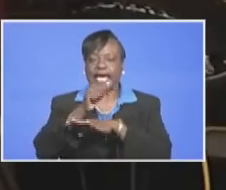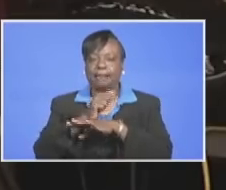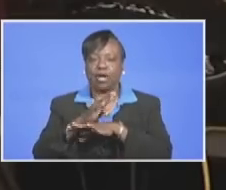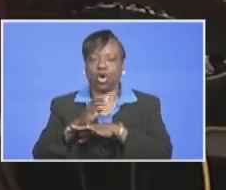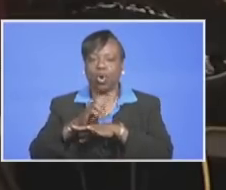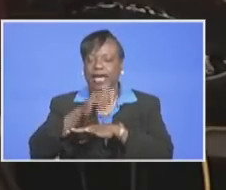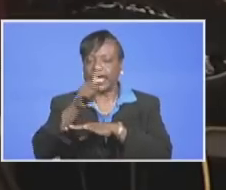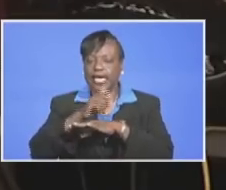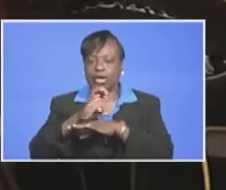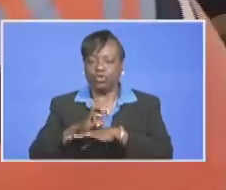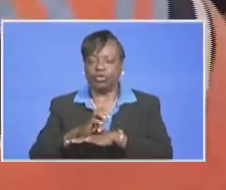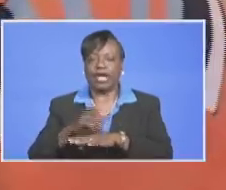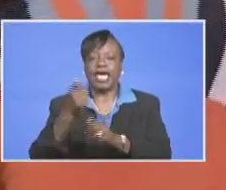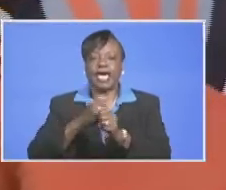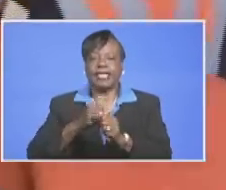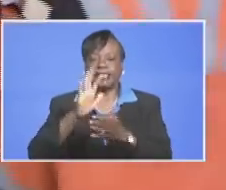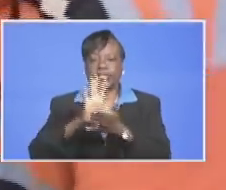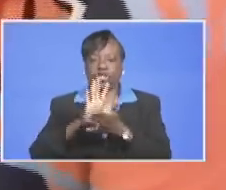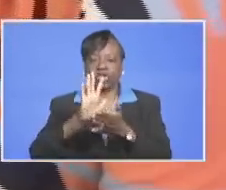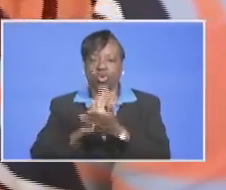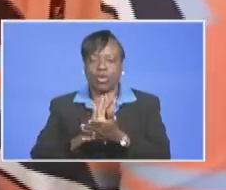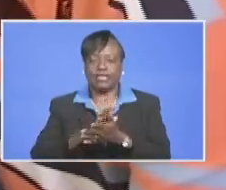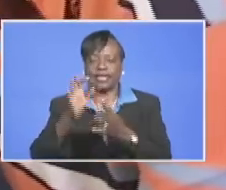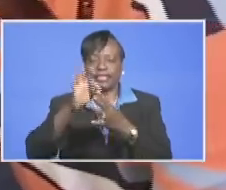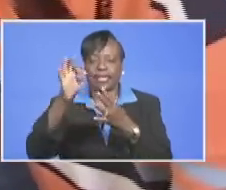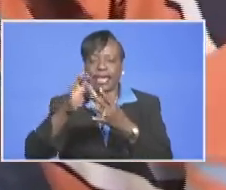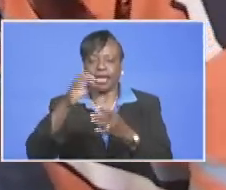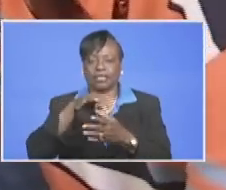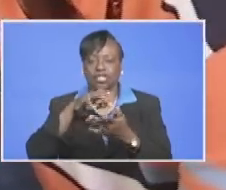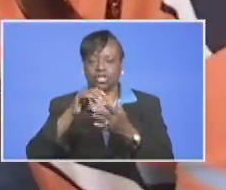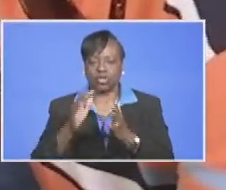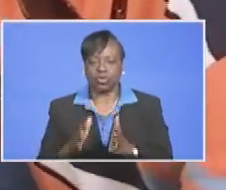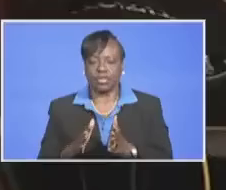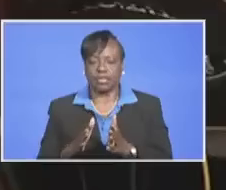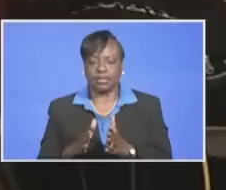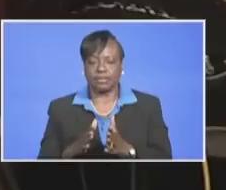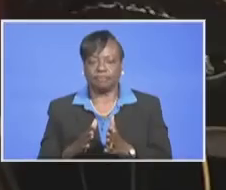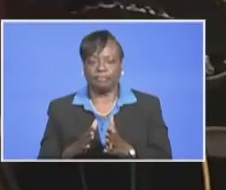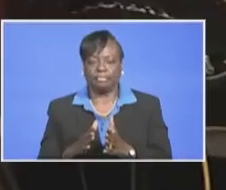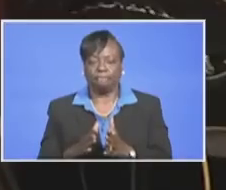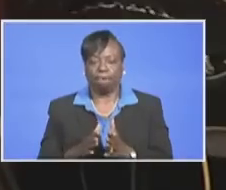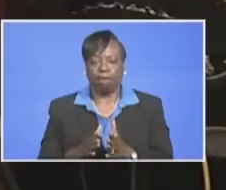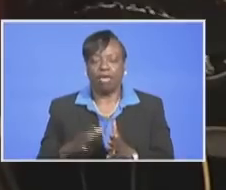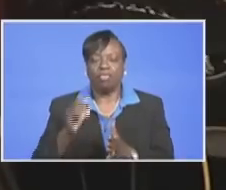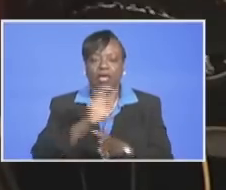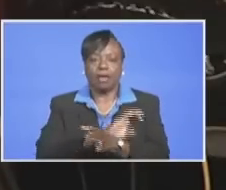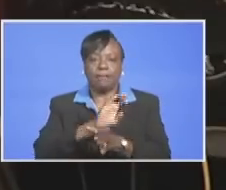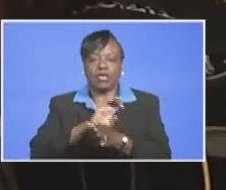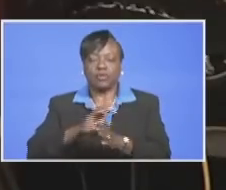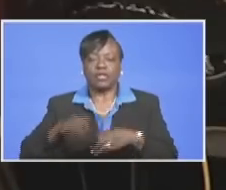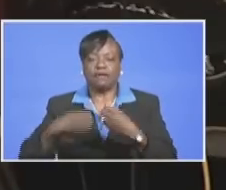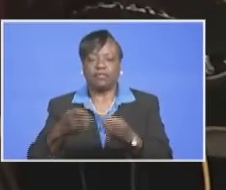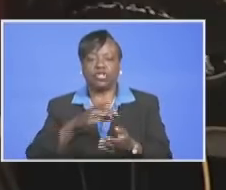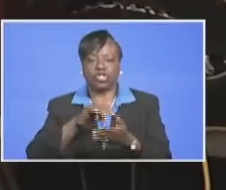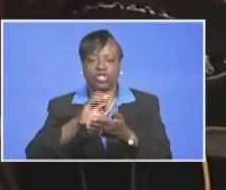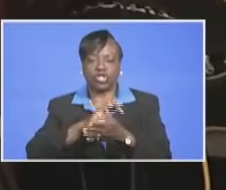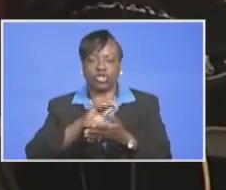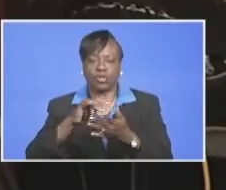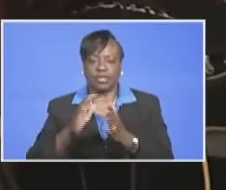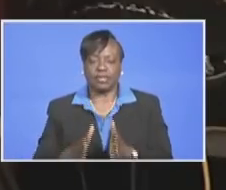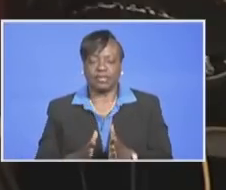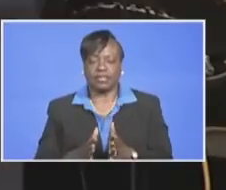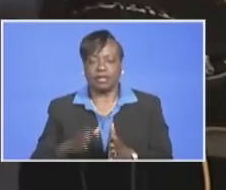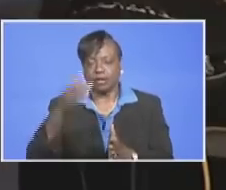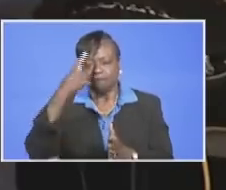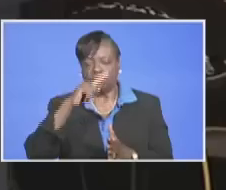top student or a student who has made major improvements this academic year. The computers were presented to the students at the Police Conference